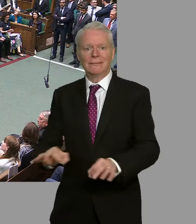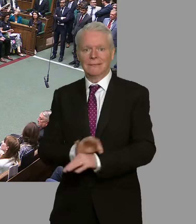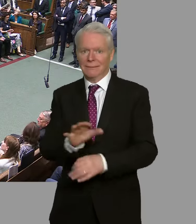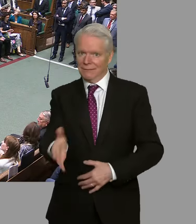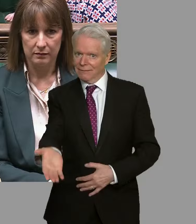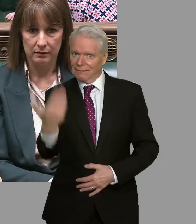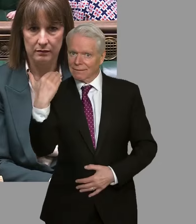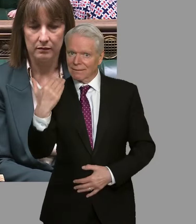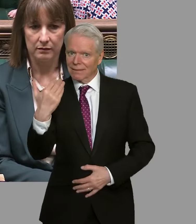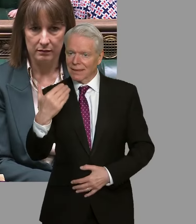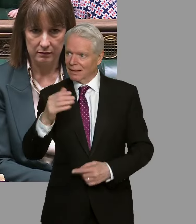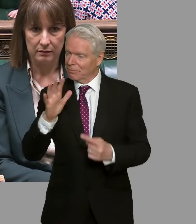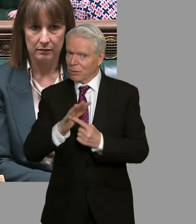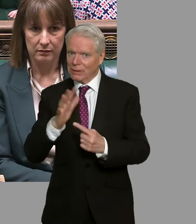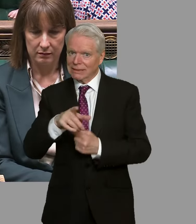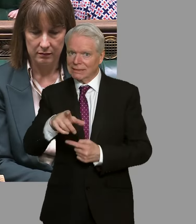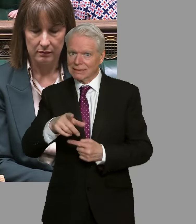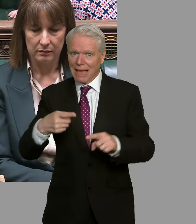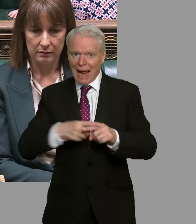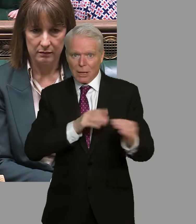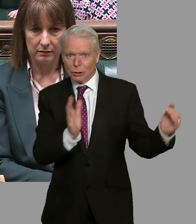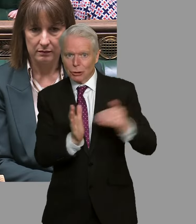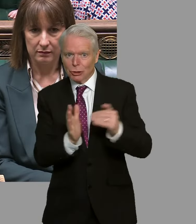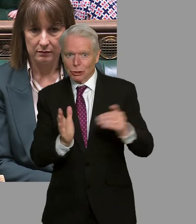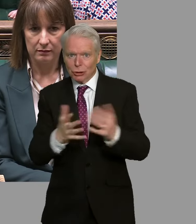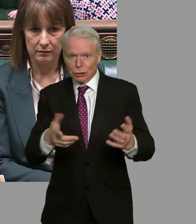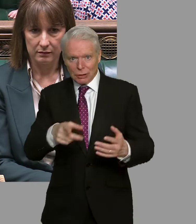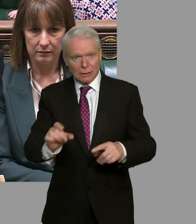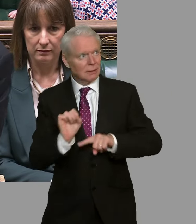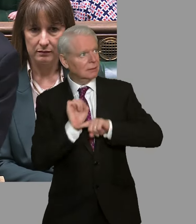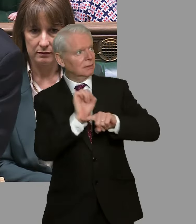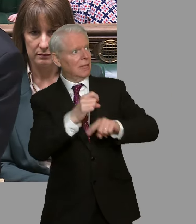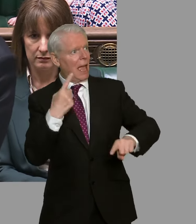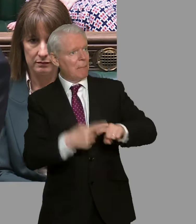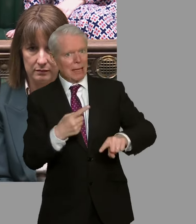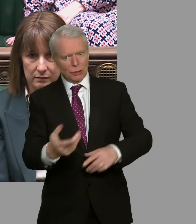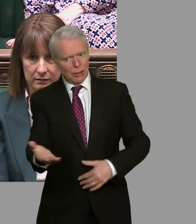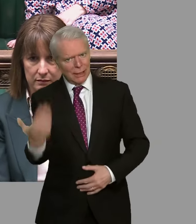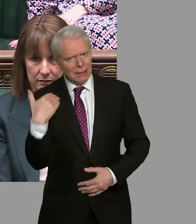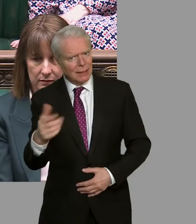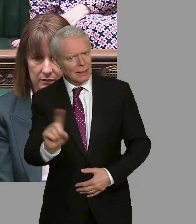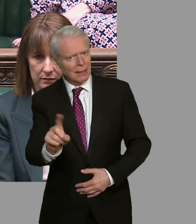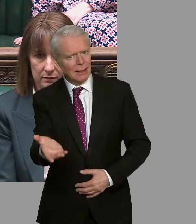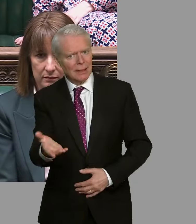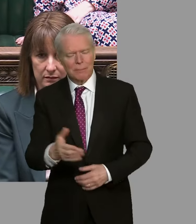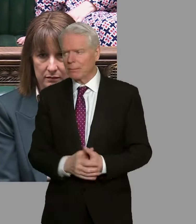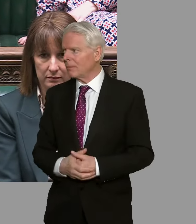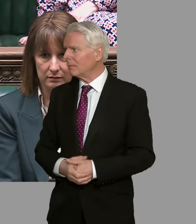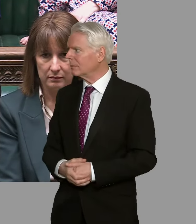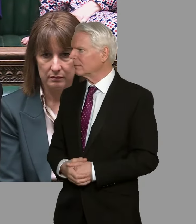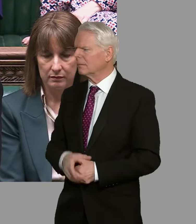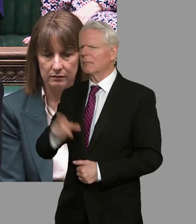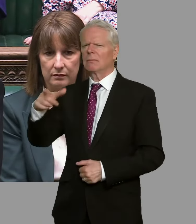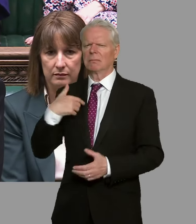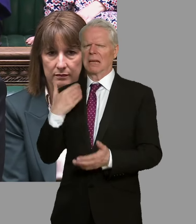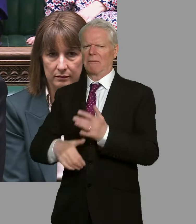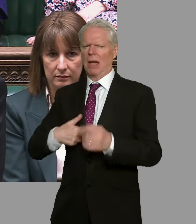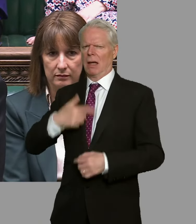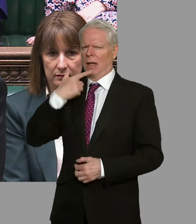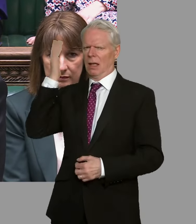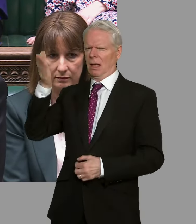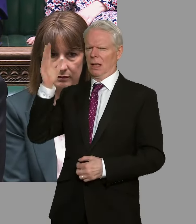situation is serious. The last government lost control of the borders. We are taking powers. The Borders Bill, precisely to his point, the Borders Bill is